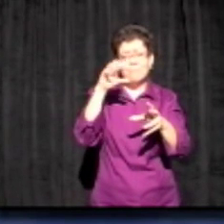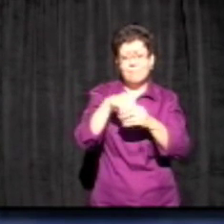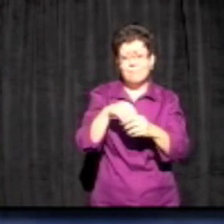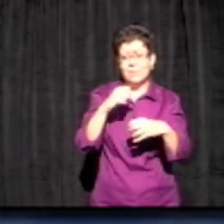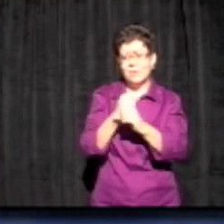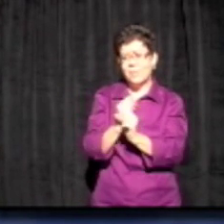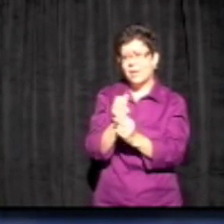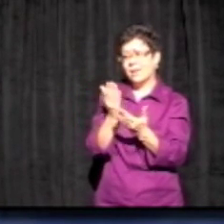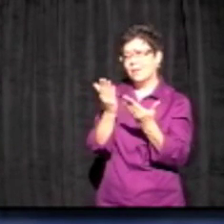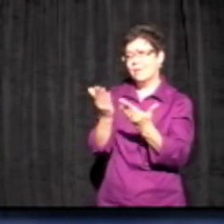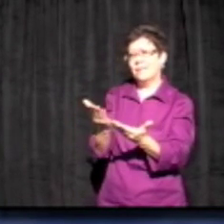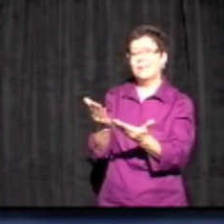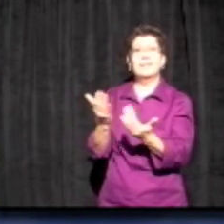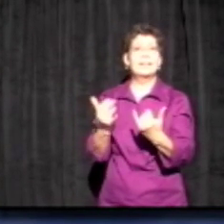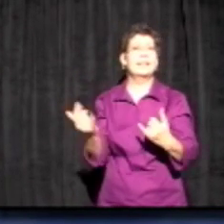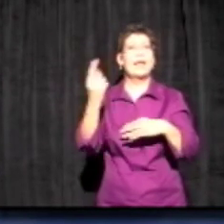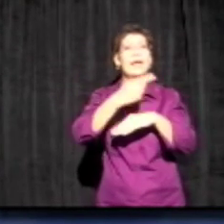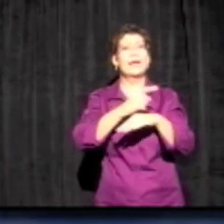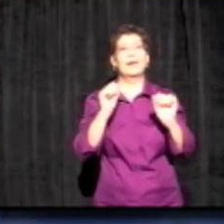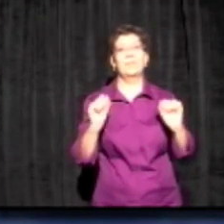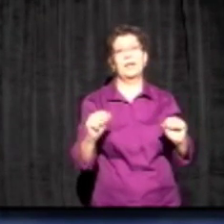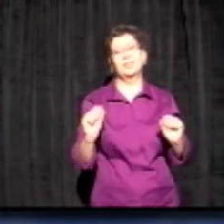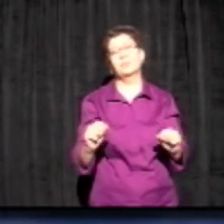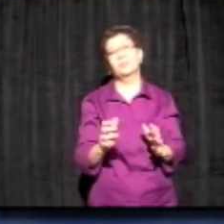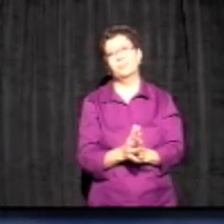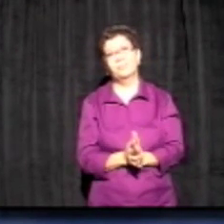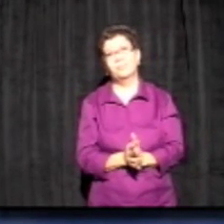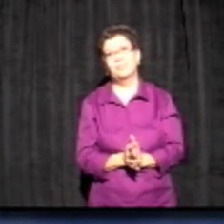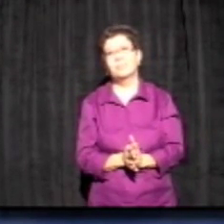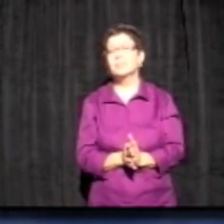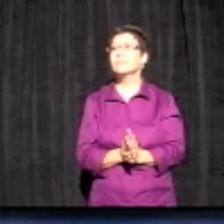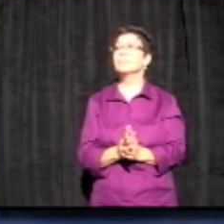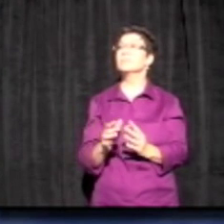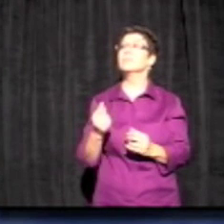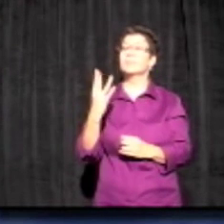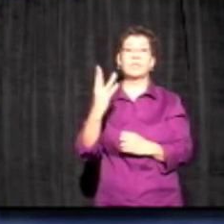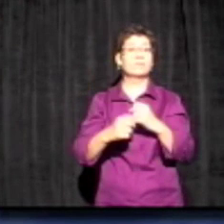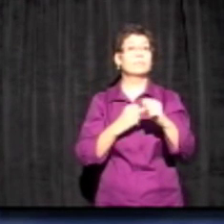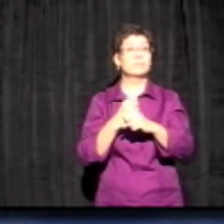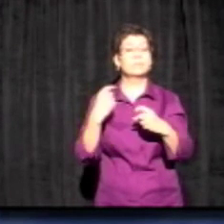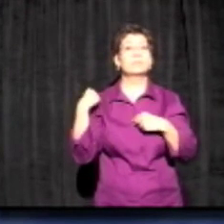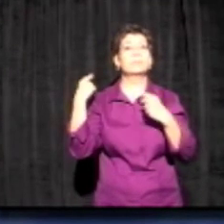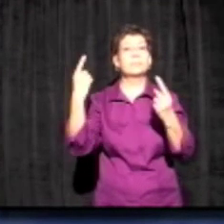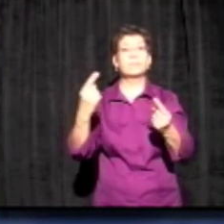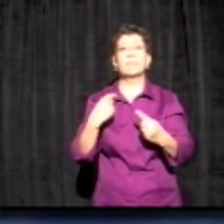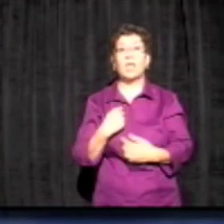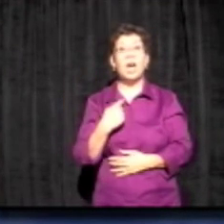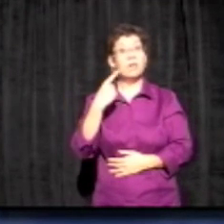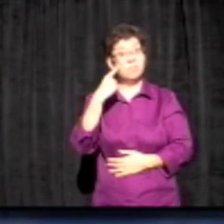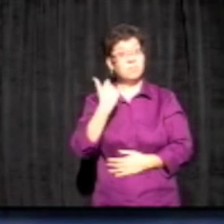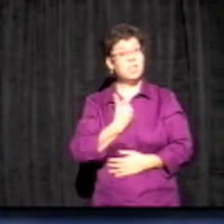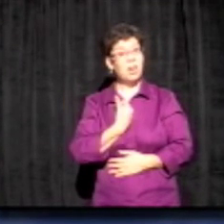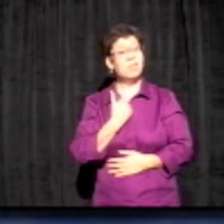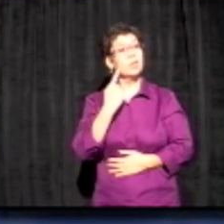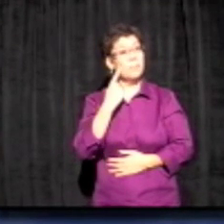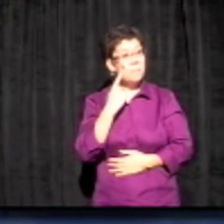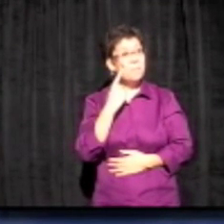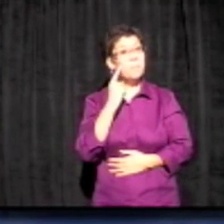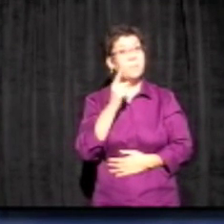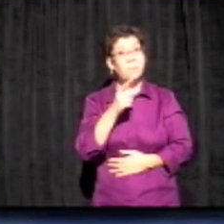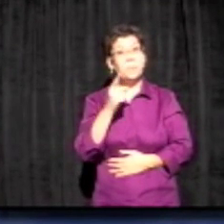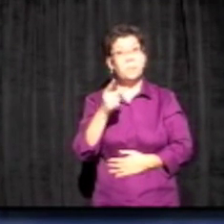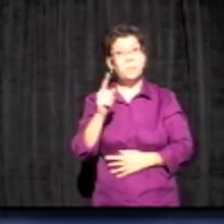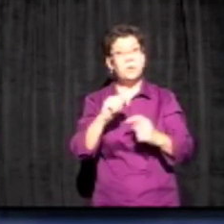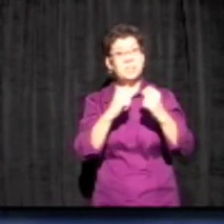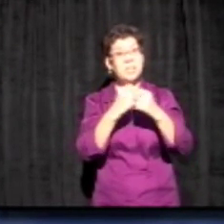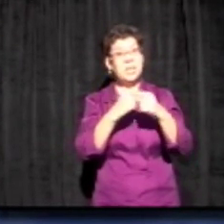this incredible day possible. Over the last couple of years, I've been able to witness this incredible team